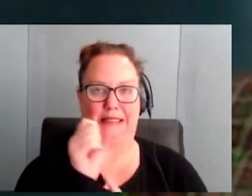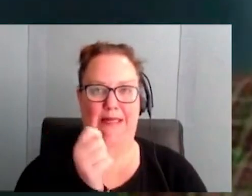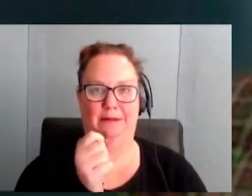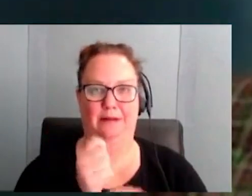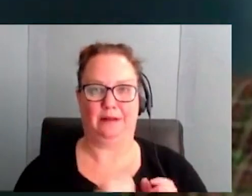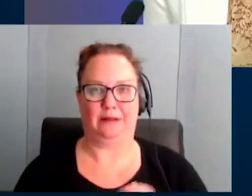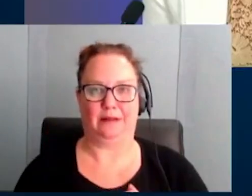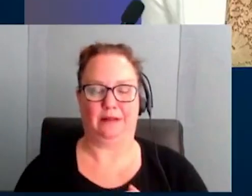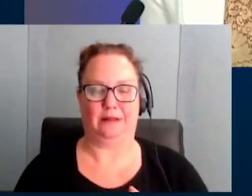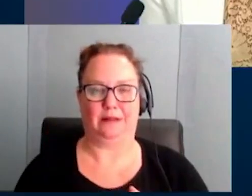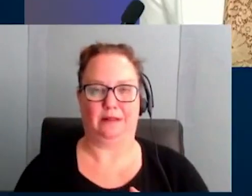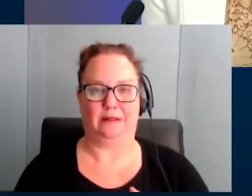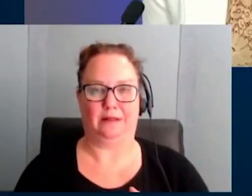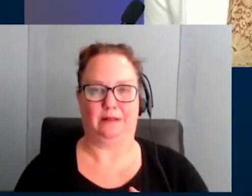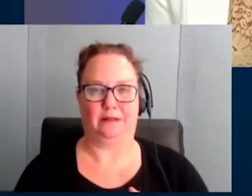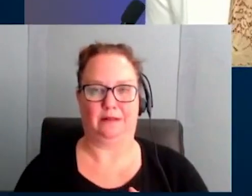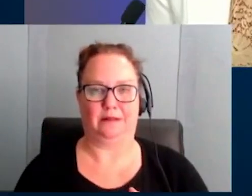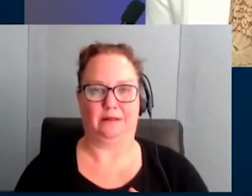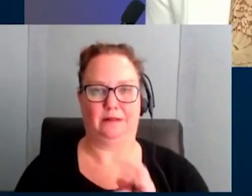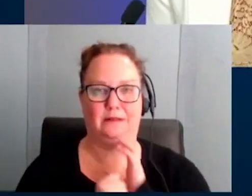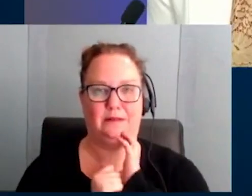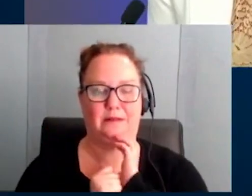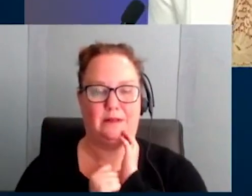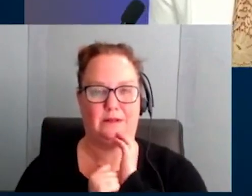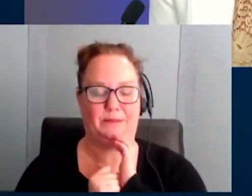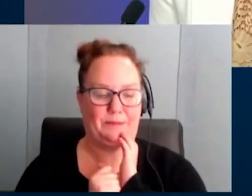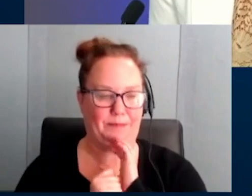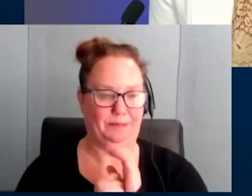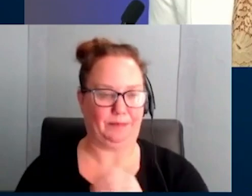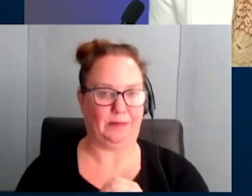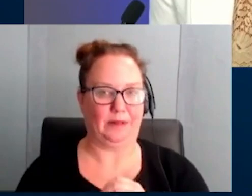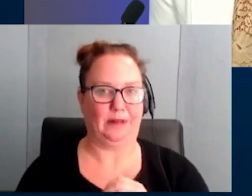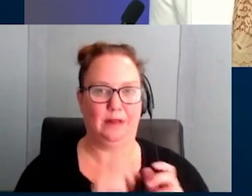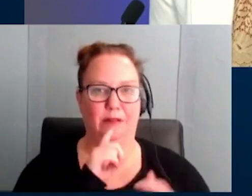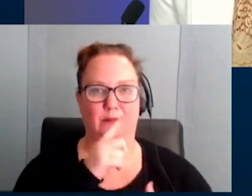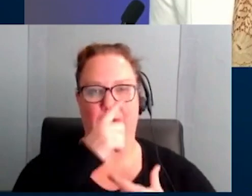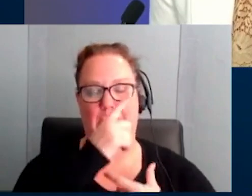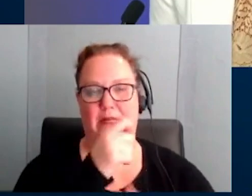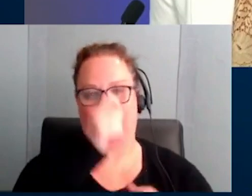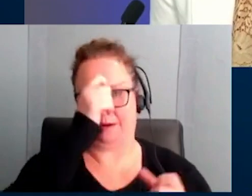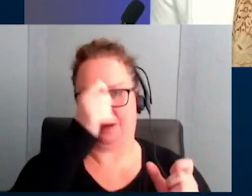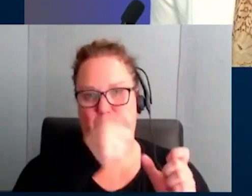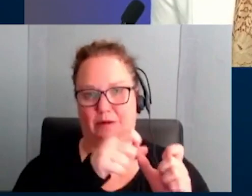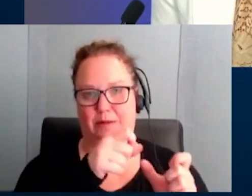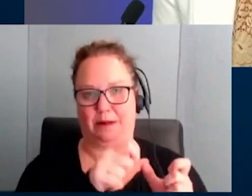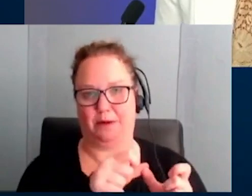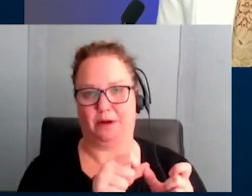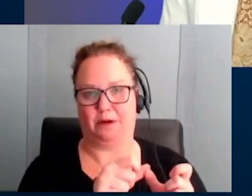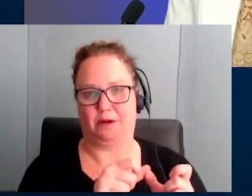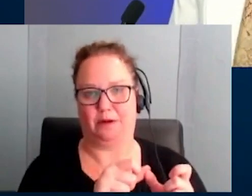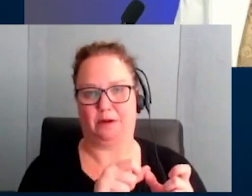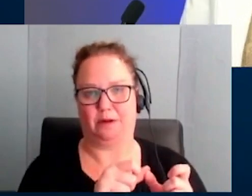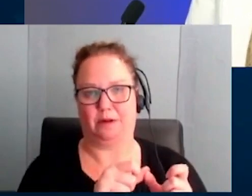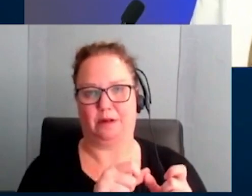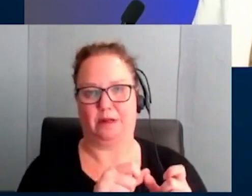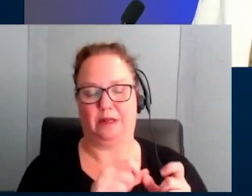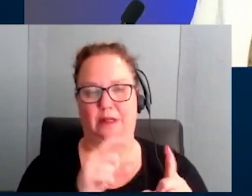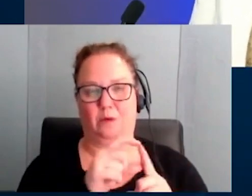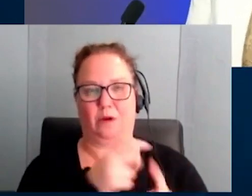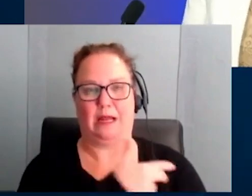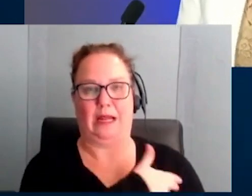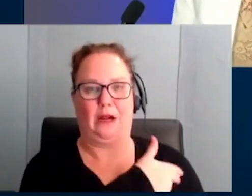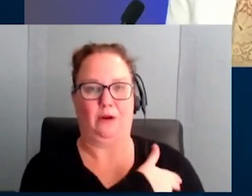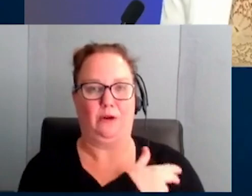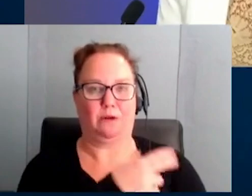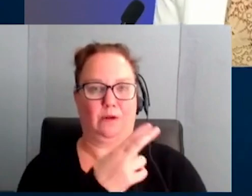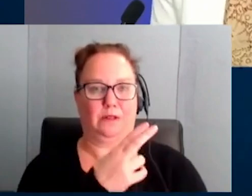we're finding. It's just really interesting. I remember, the word heroin was not even a word I'd even heard